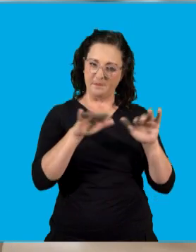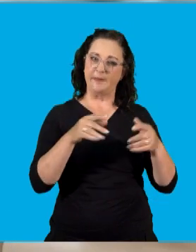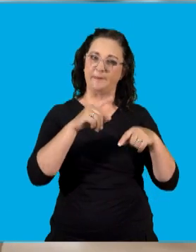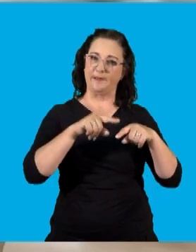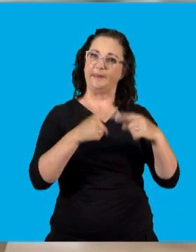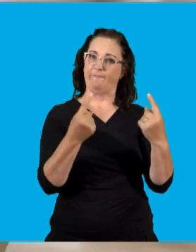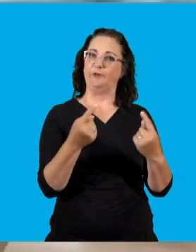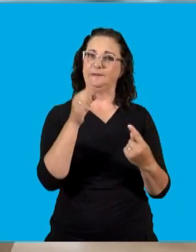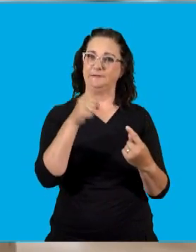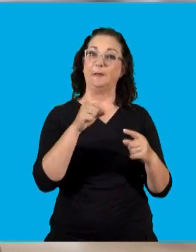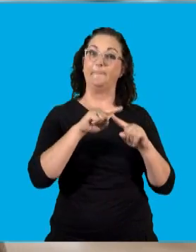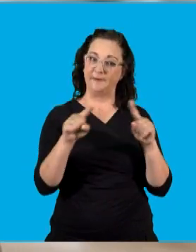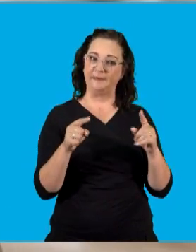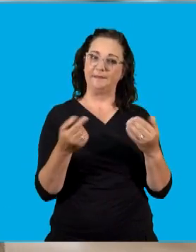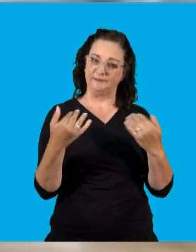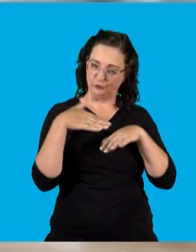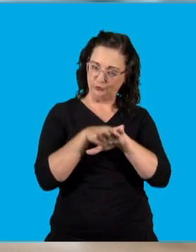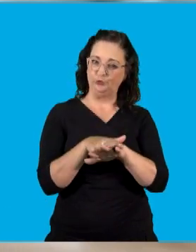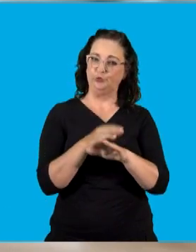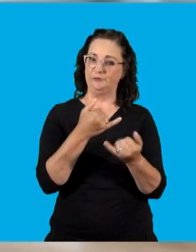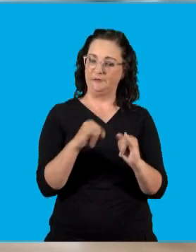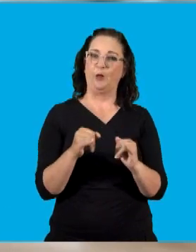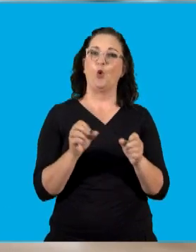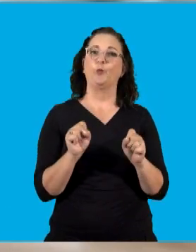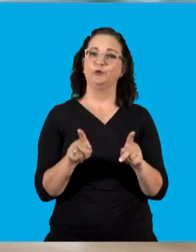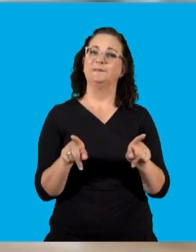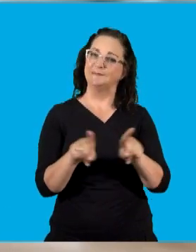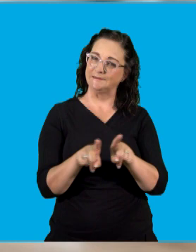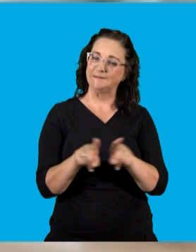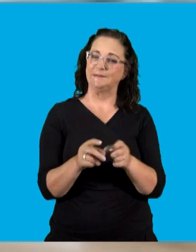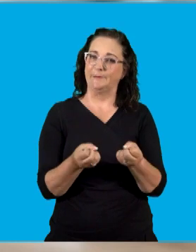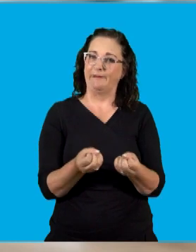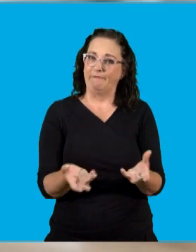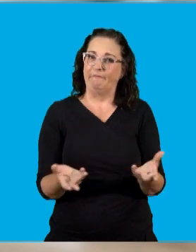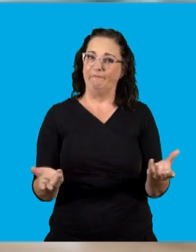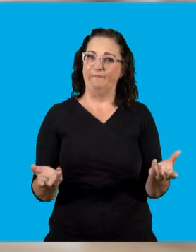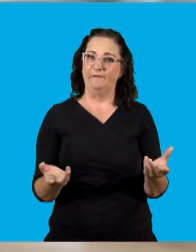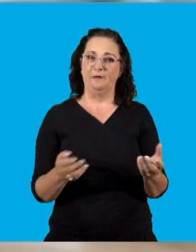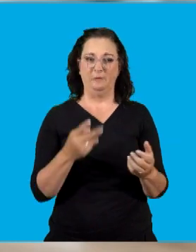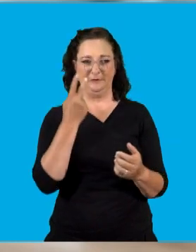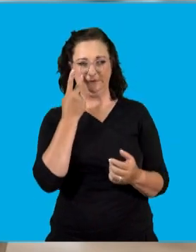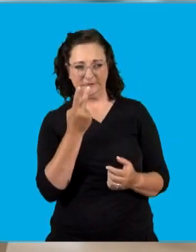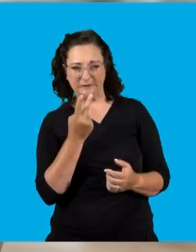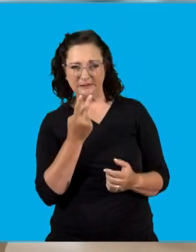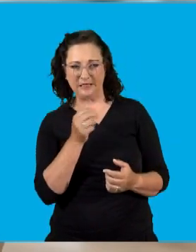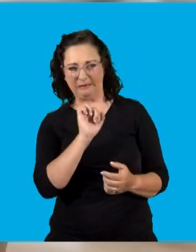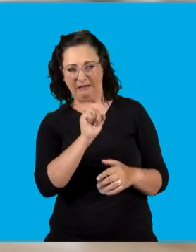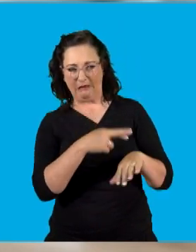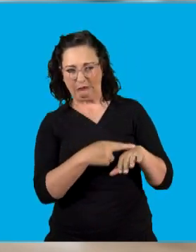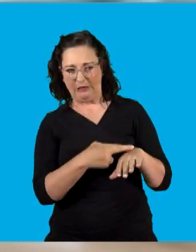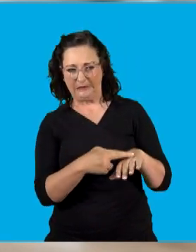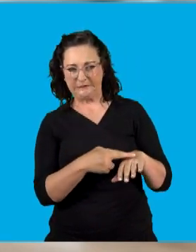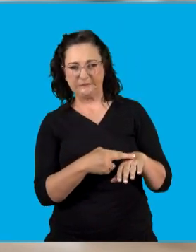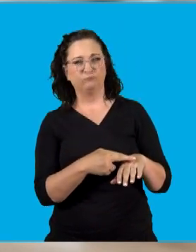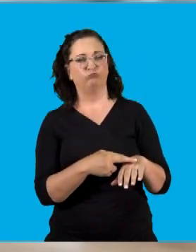are different, you include them, you give them the same opportunities despite looking at their color, and by